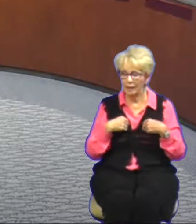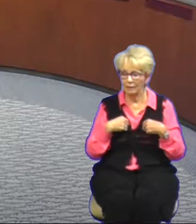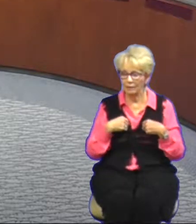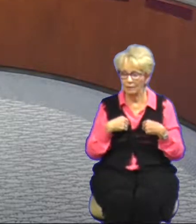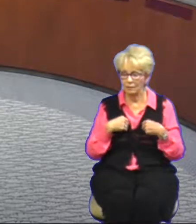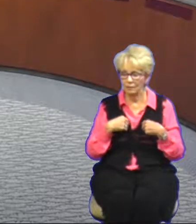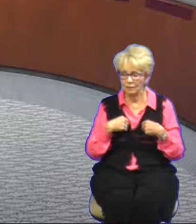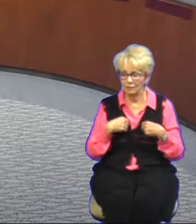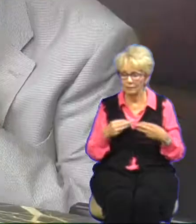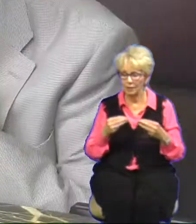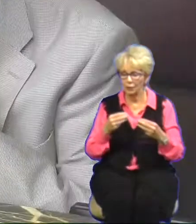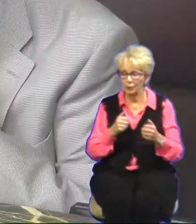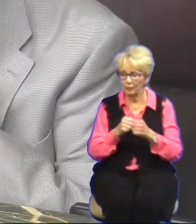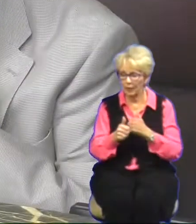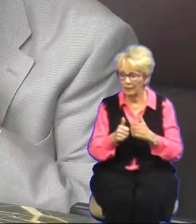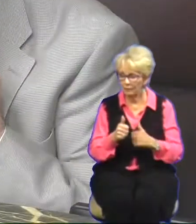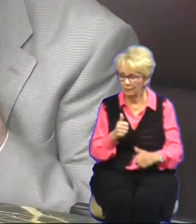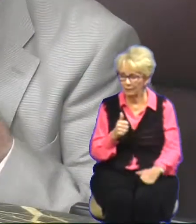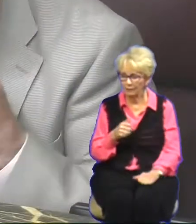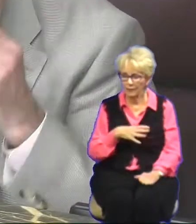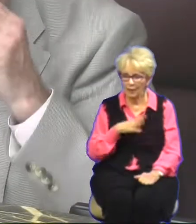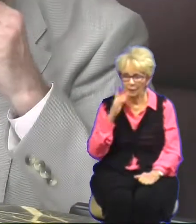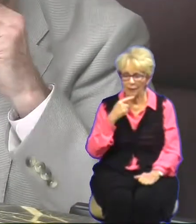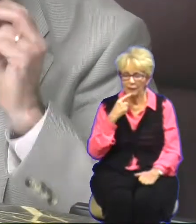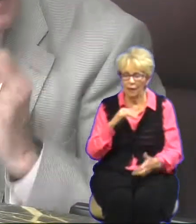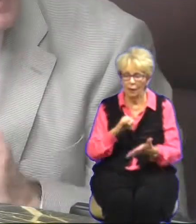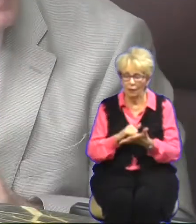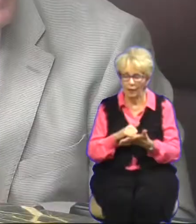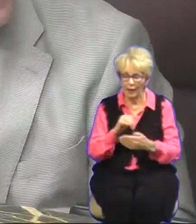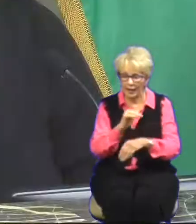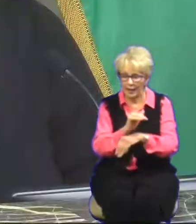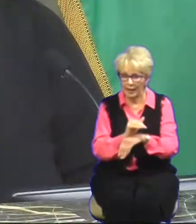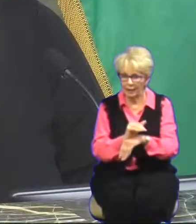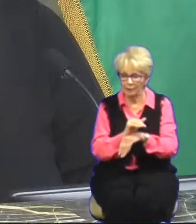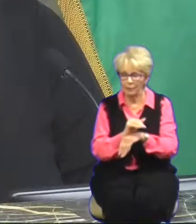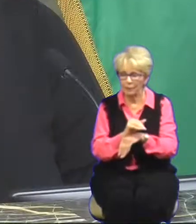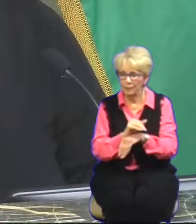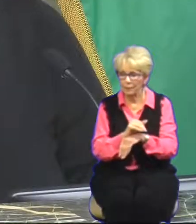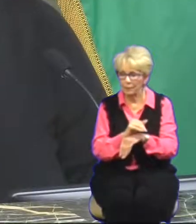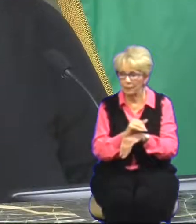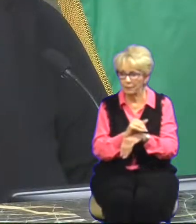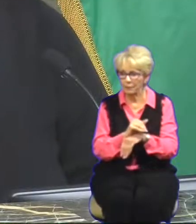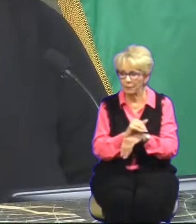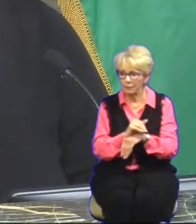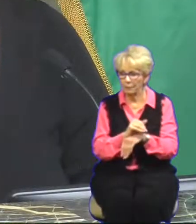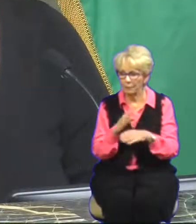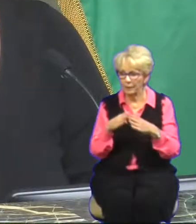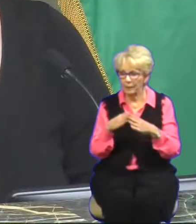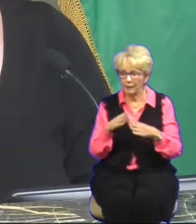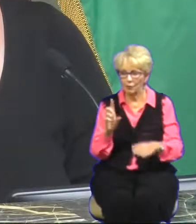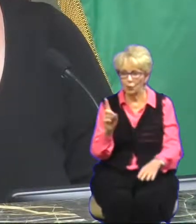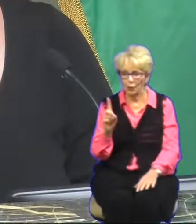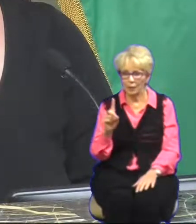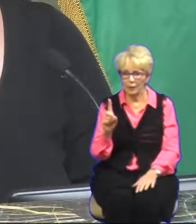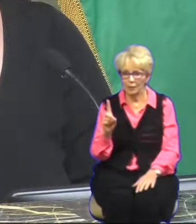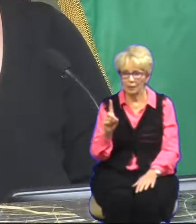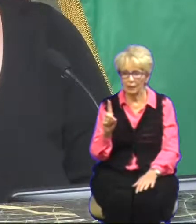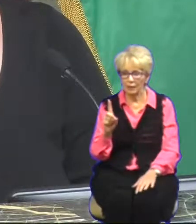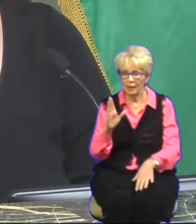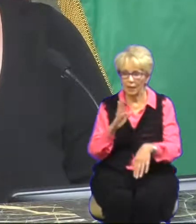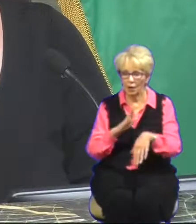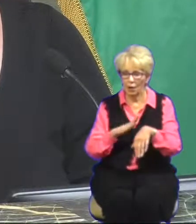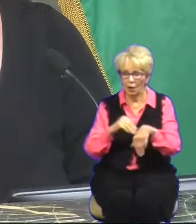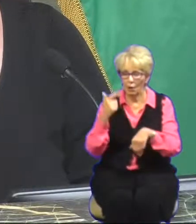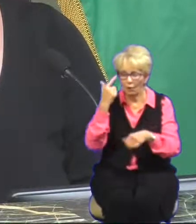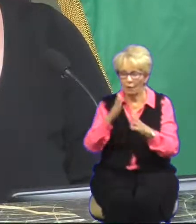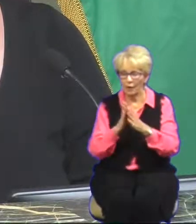Aye. Motion passes. Mm-hmm. I will say that on that evening, the town of Drexel called out and